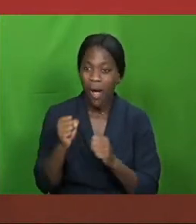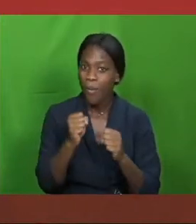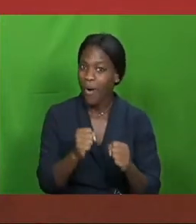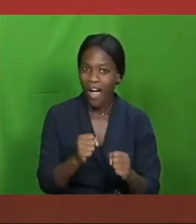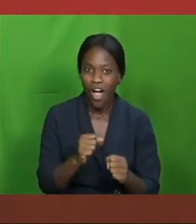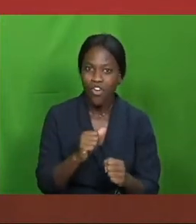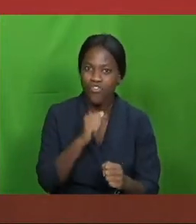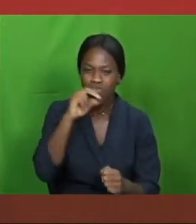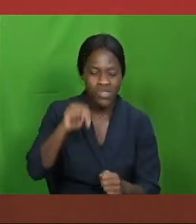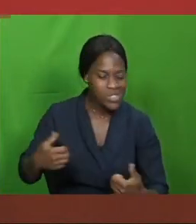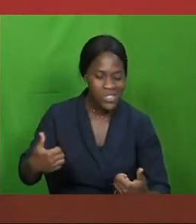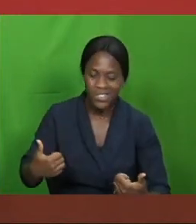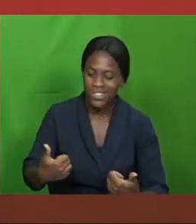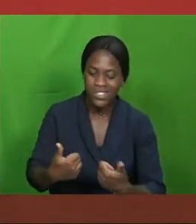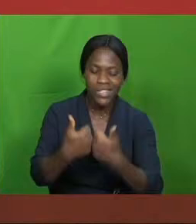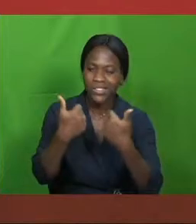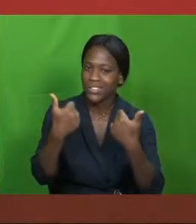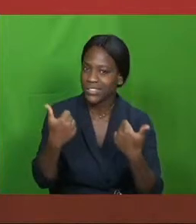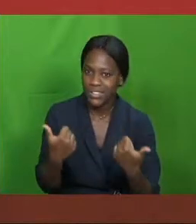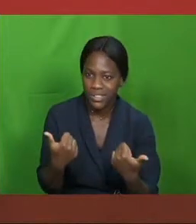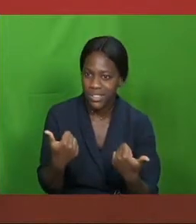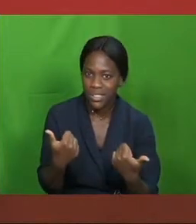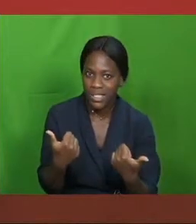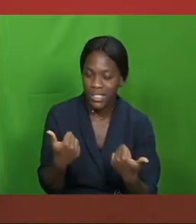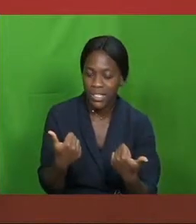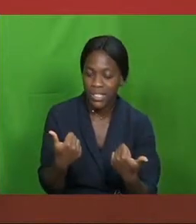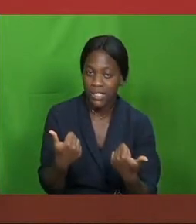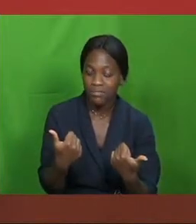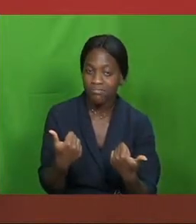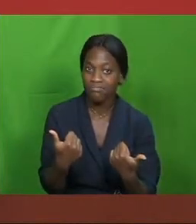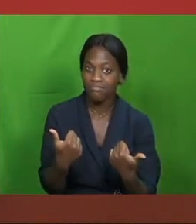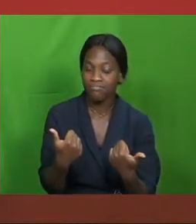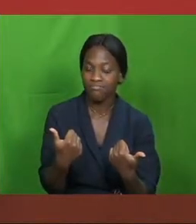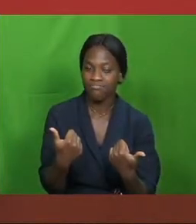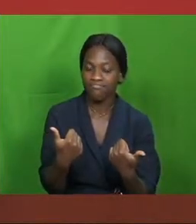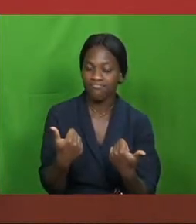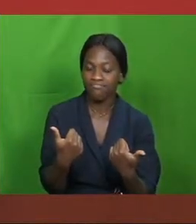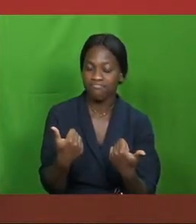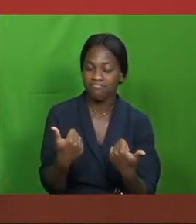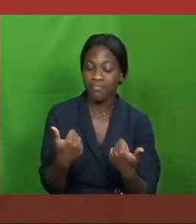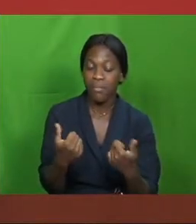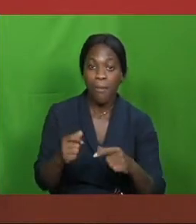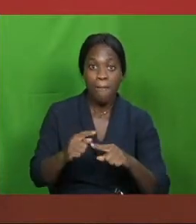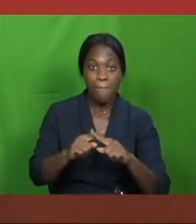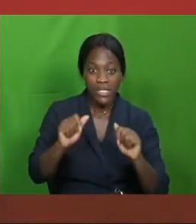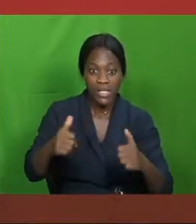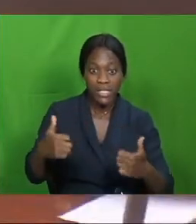challenge except by a substantive motion.